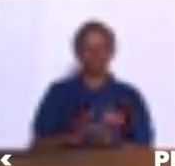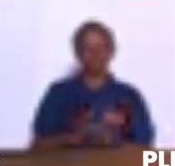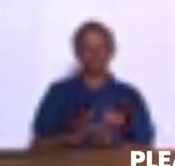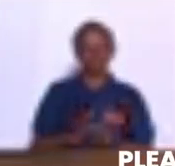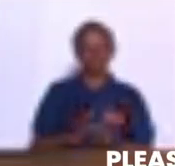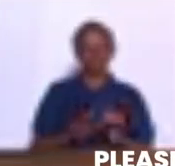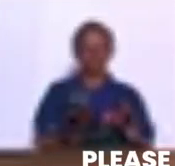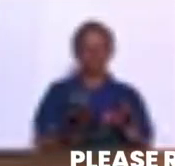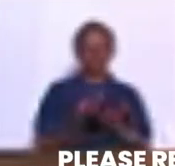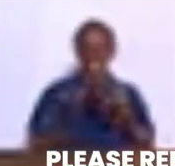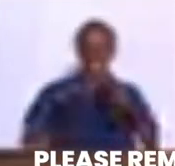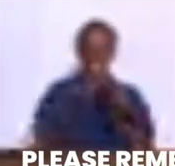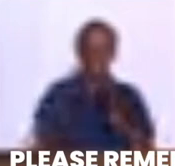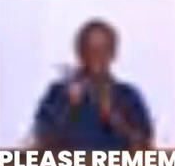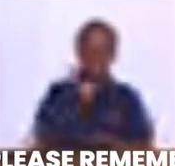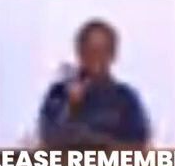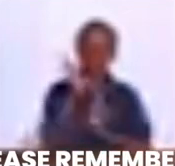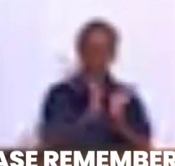That's how they